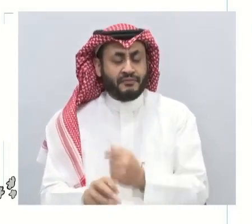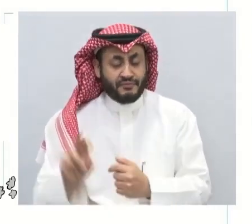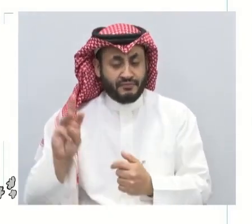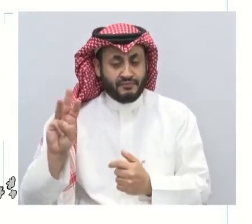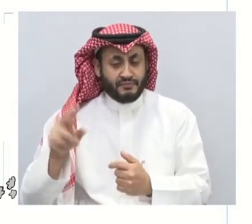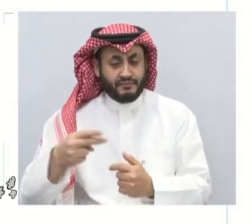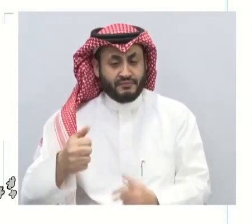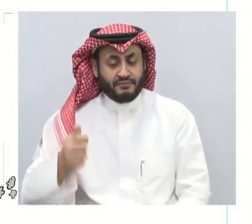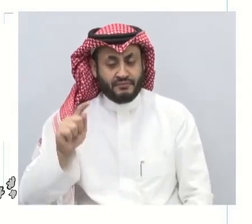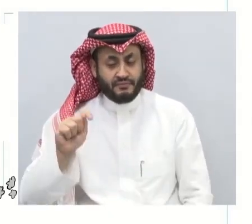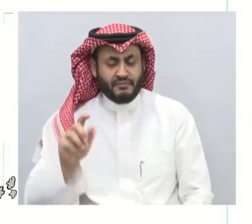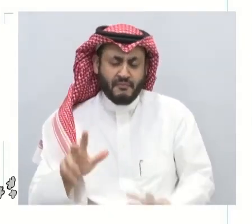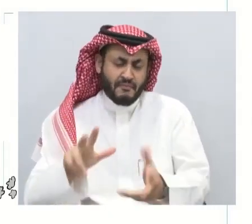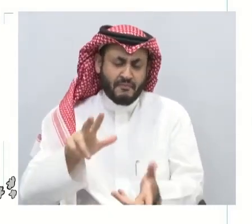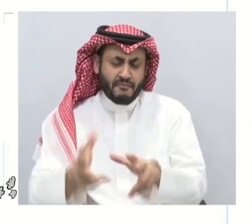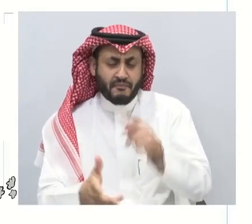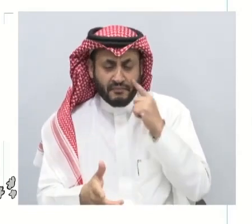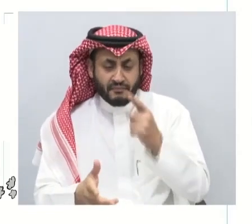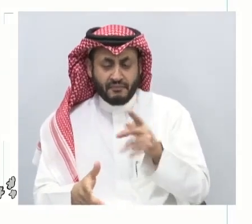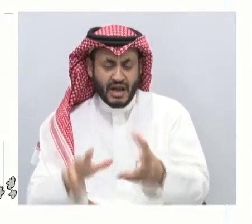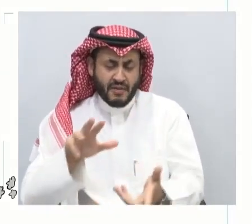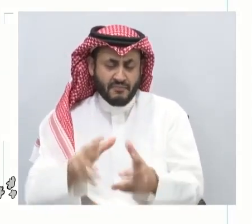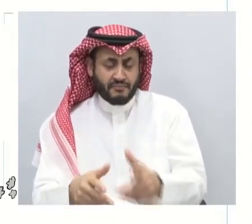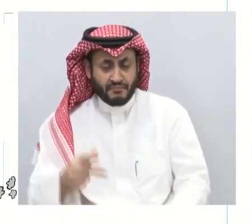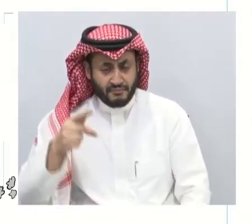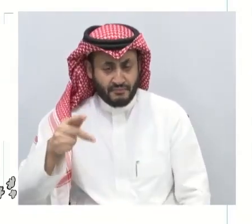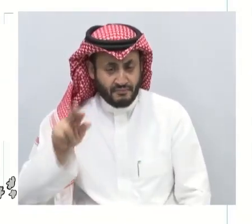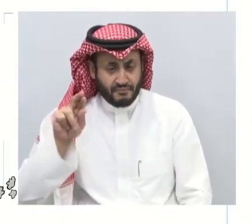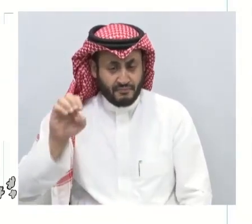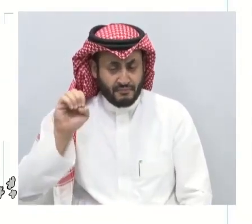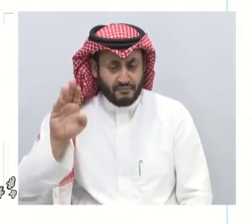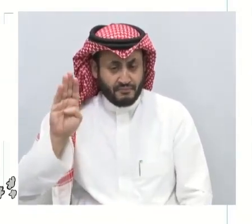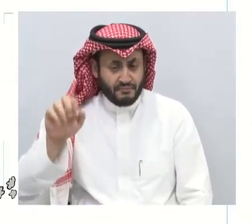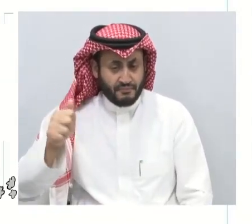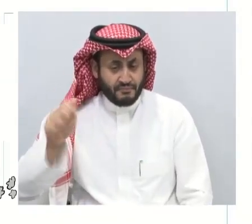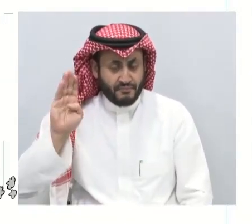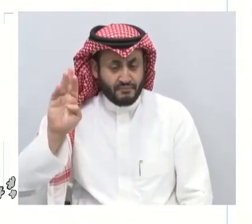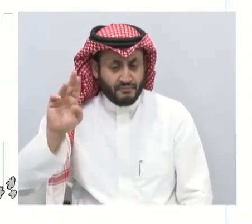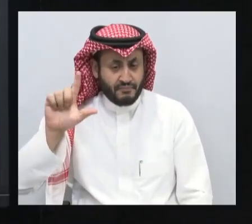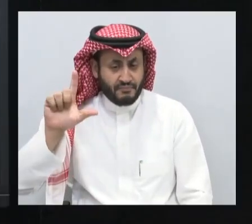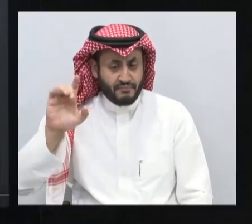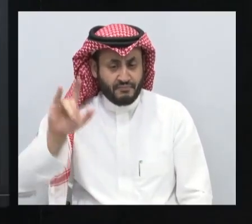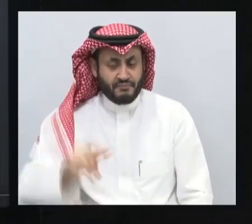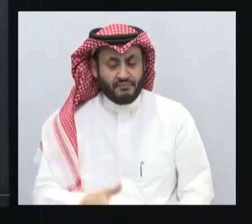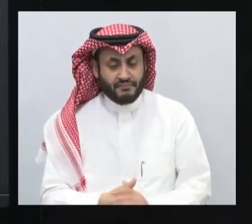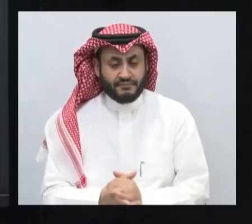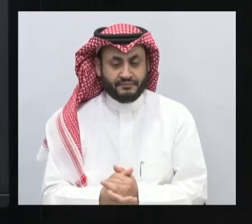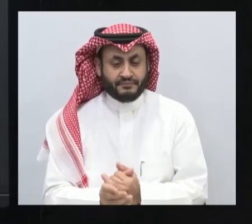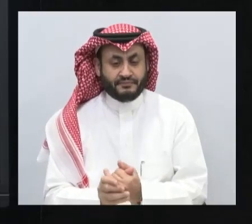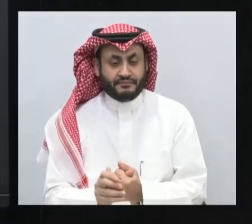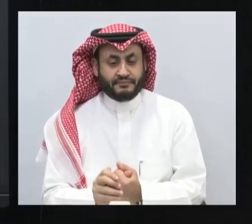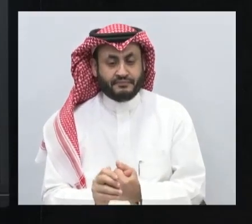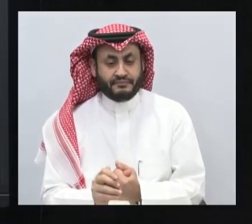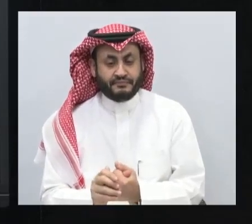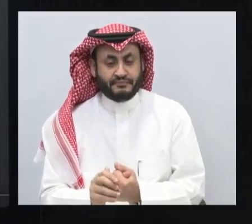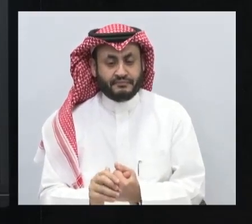I will probably travel. I'll here is contracted, as we said. Where will you go? This is also a question about the place. You